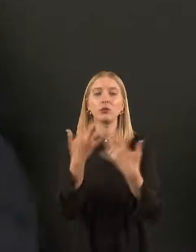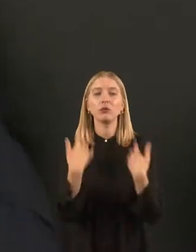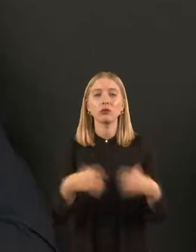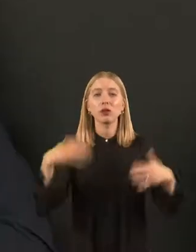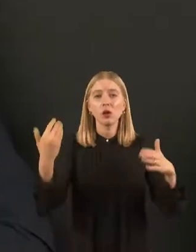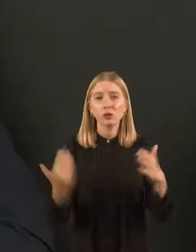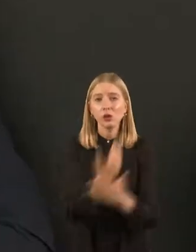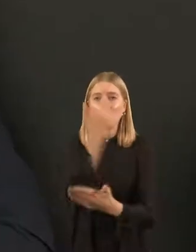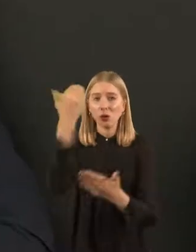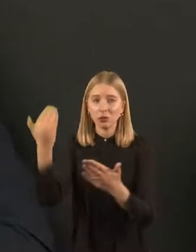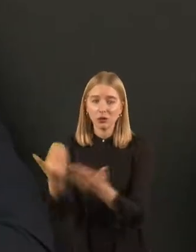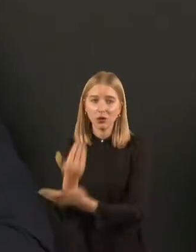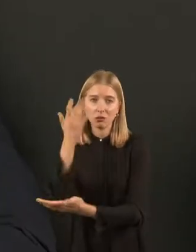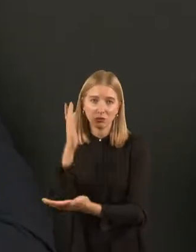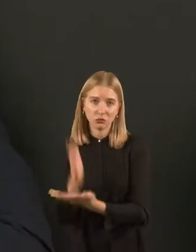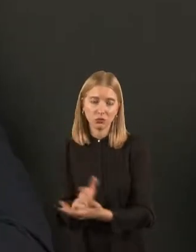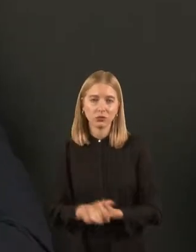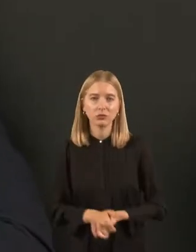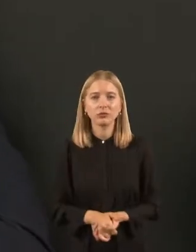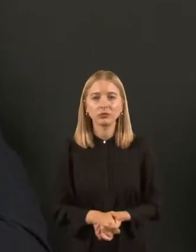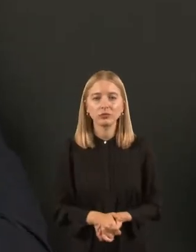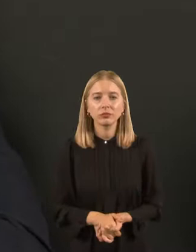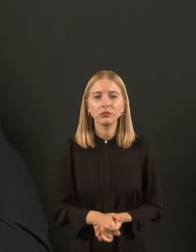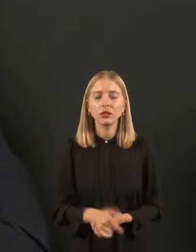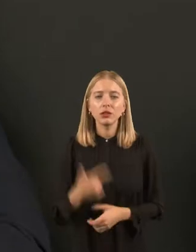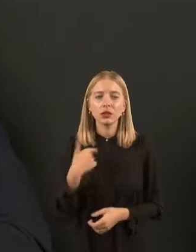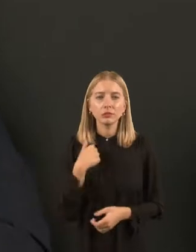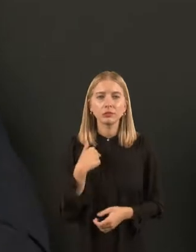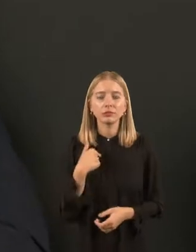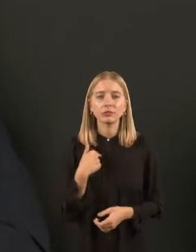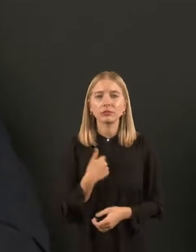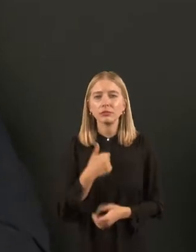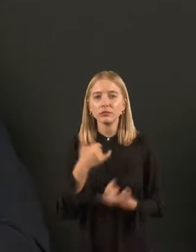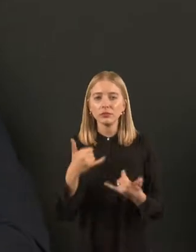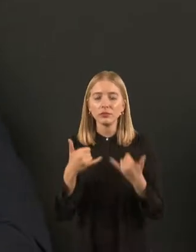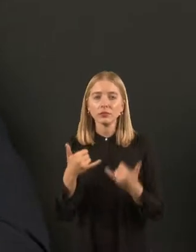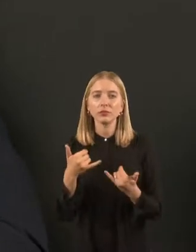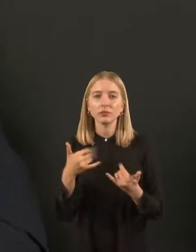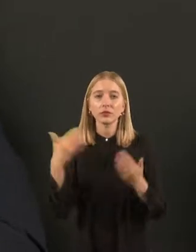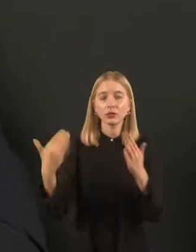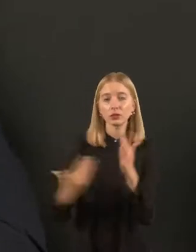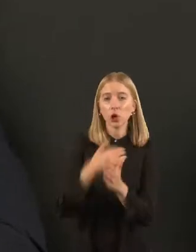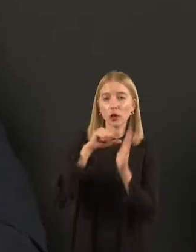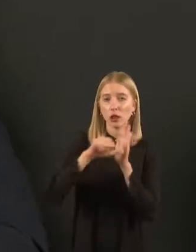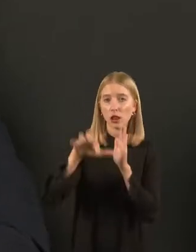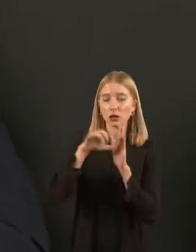say is that our bus fleets are changing and there are